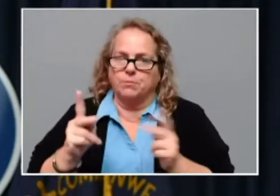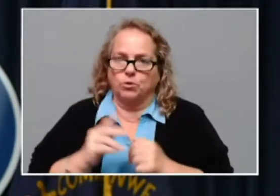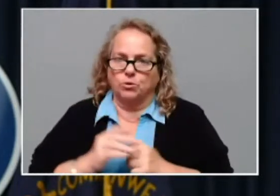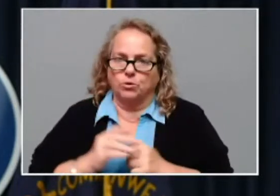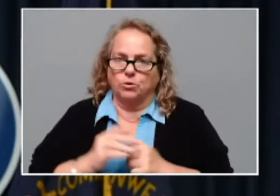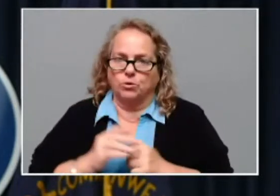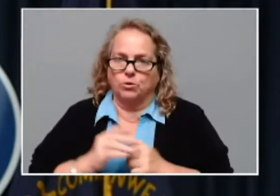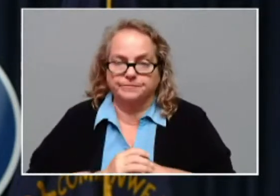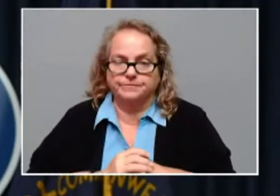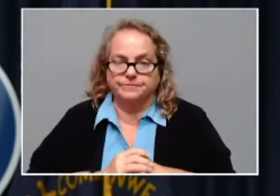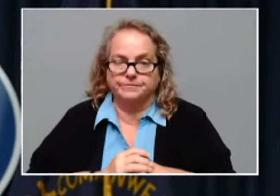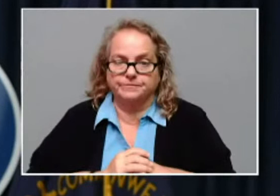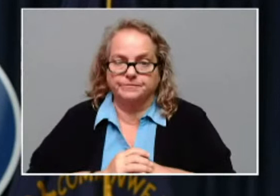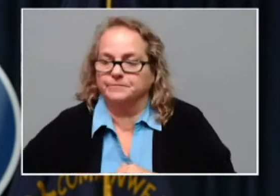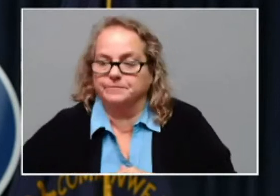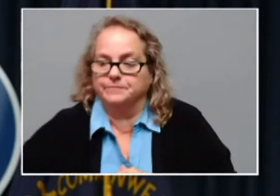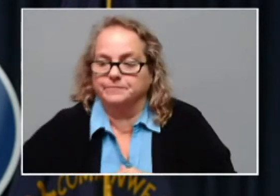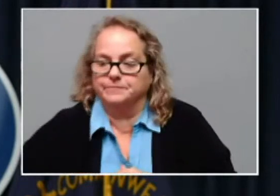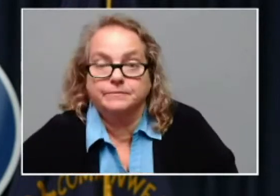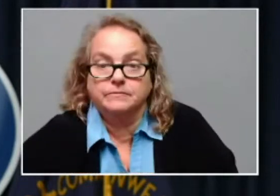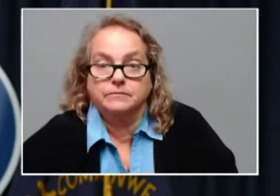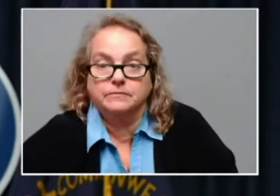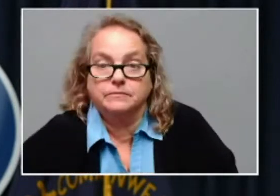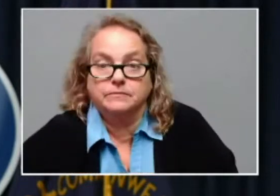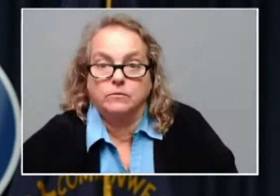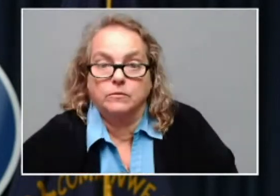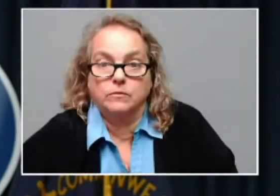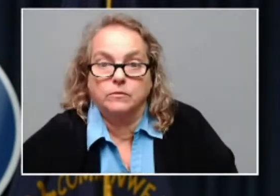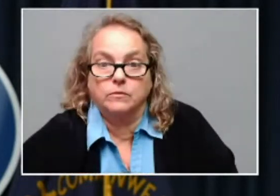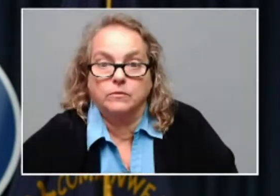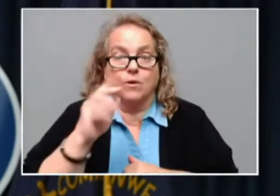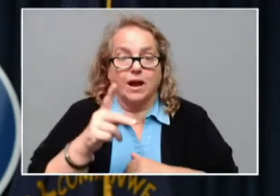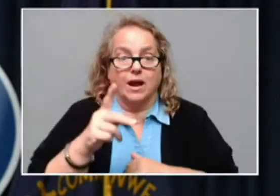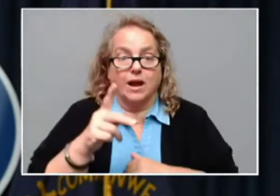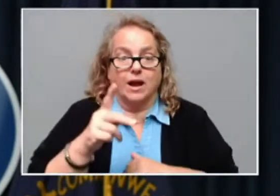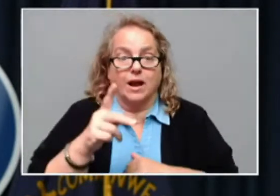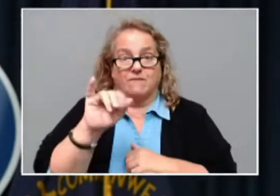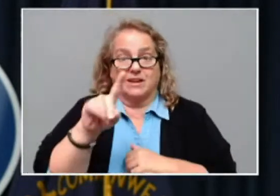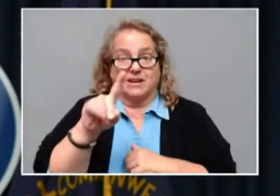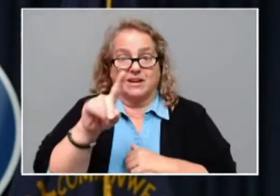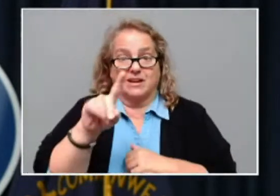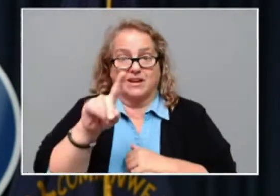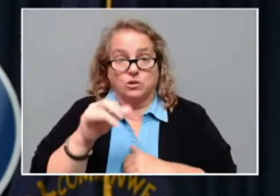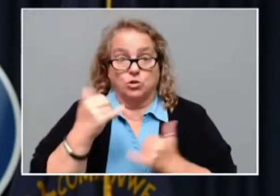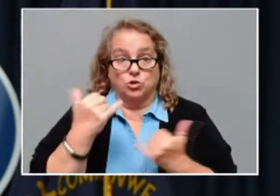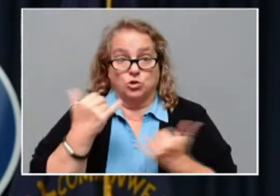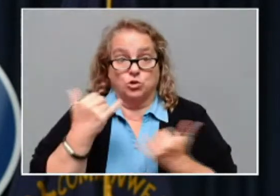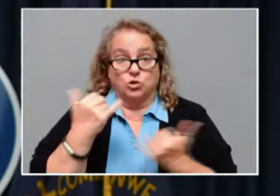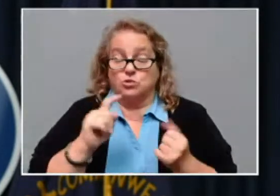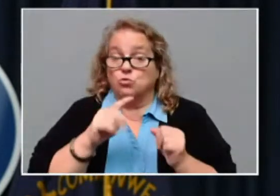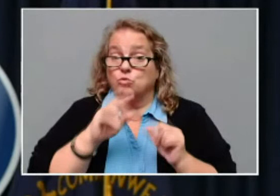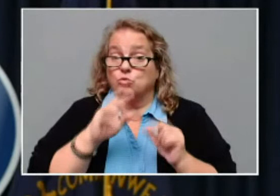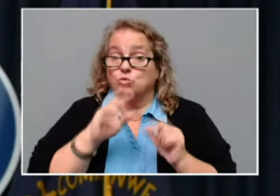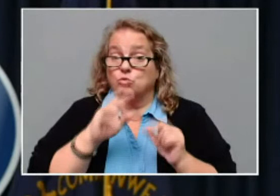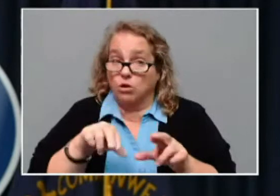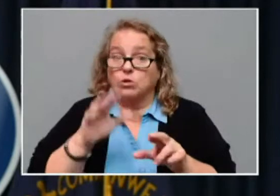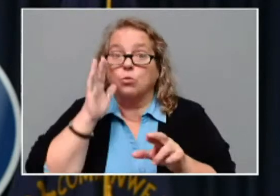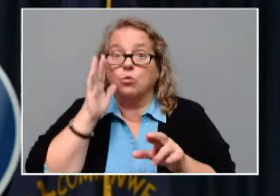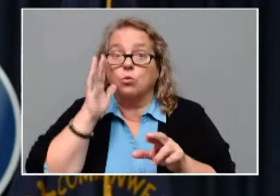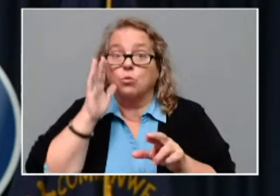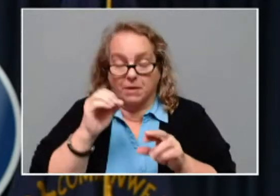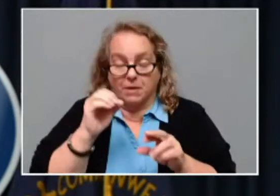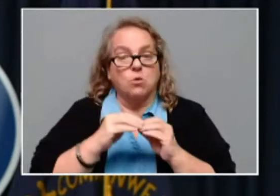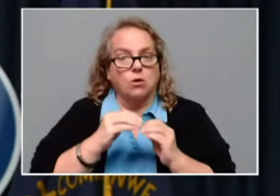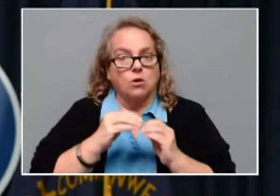on to COVID-19. Overall, today's report is going to be positive in the trends.